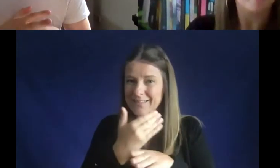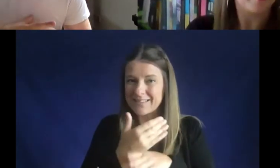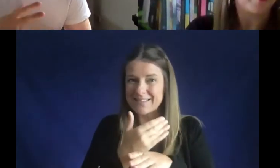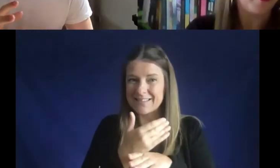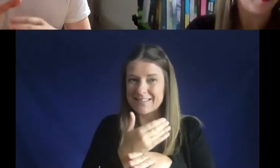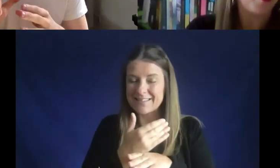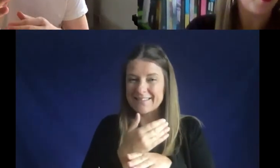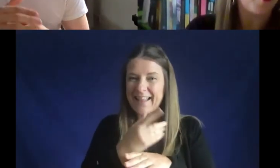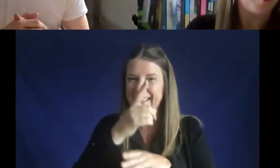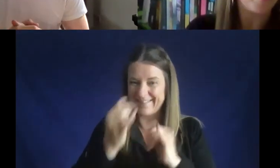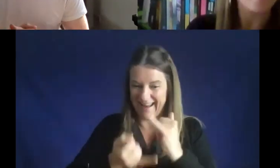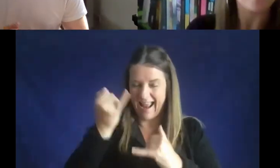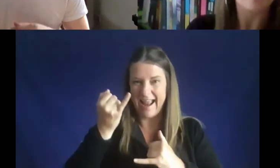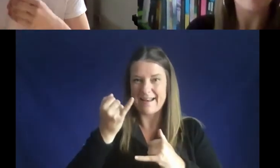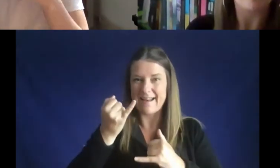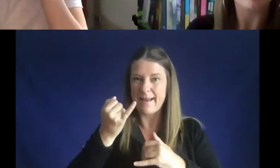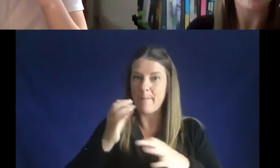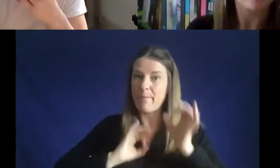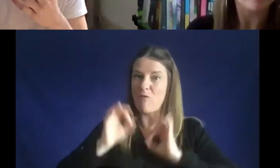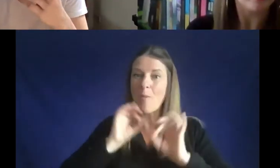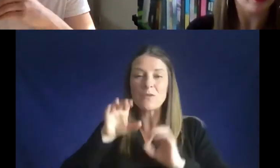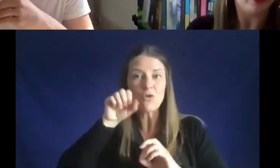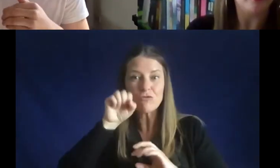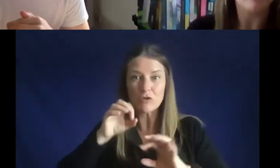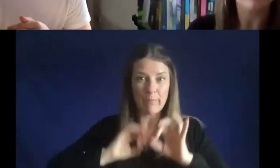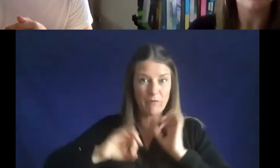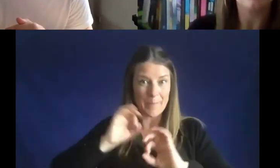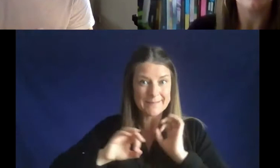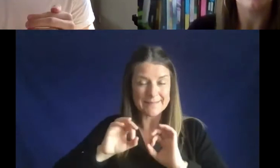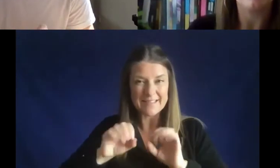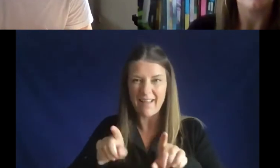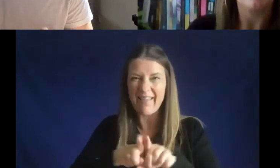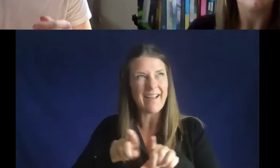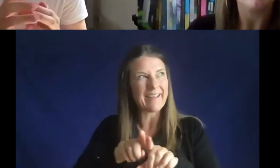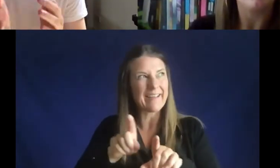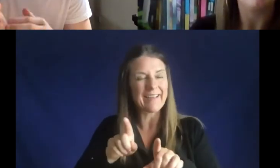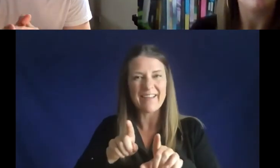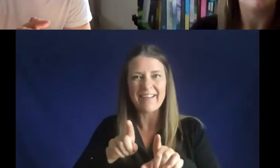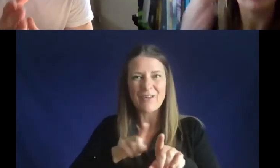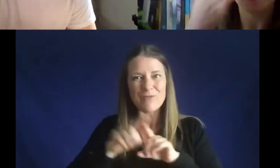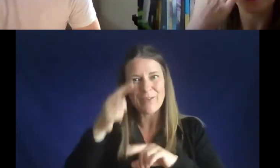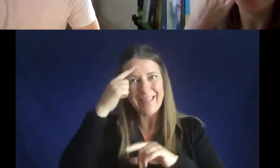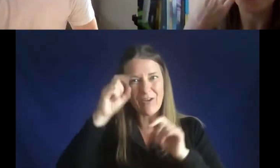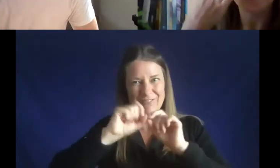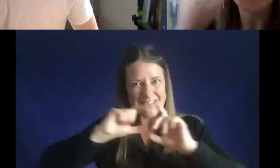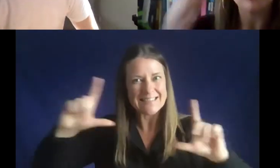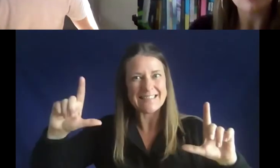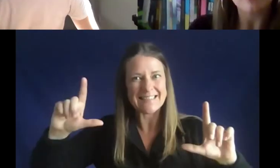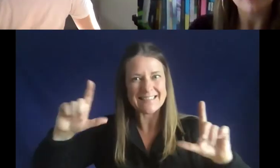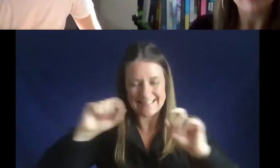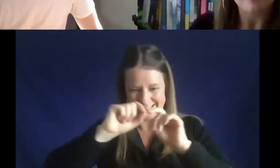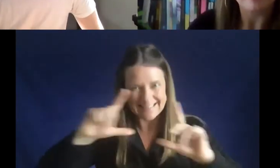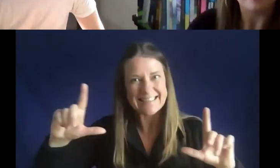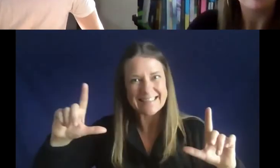perform section at the end, the orange coloured ones, are things like recreate scenes, tasks, 21, 22, 23, and